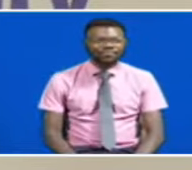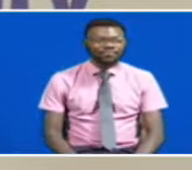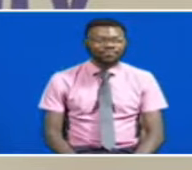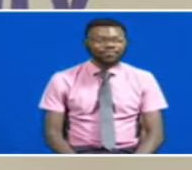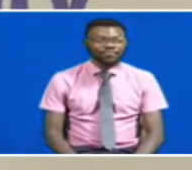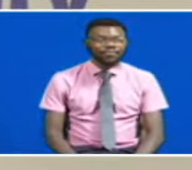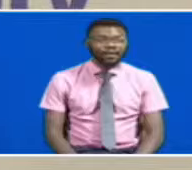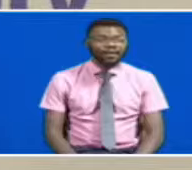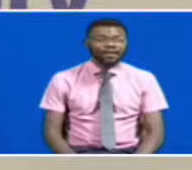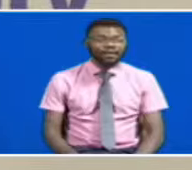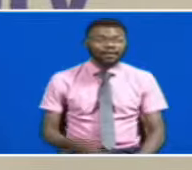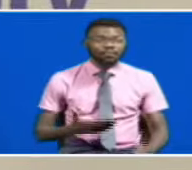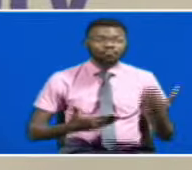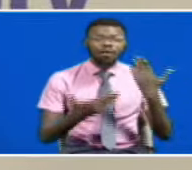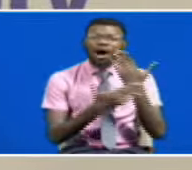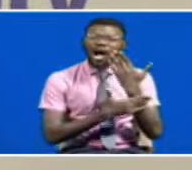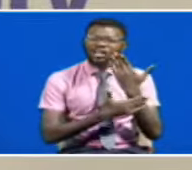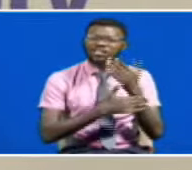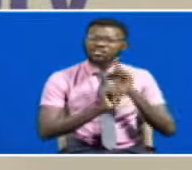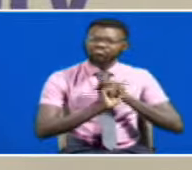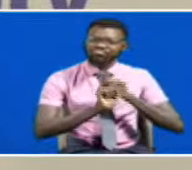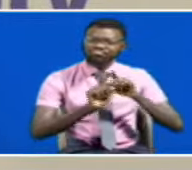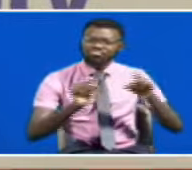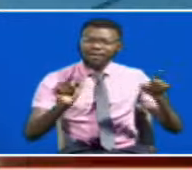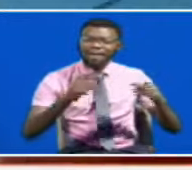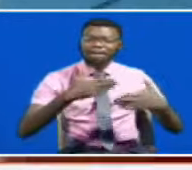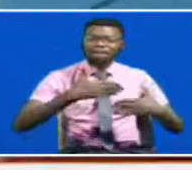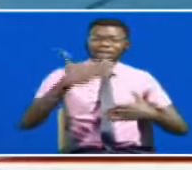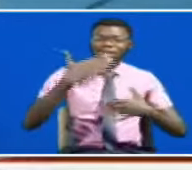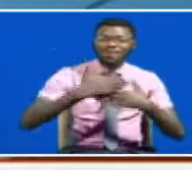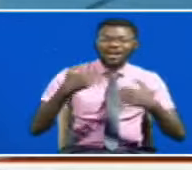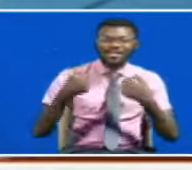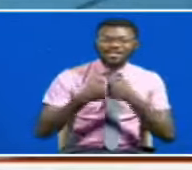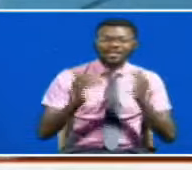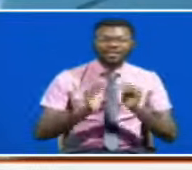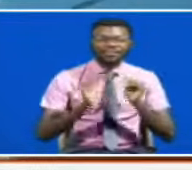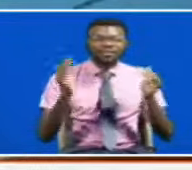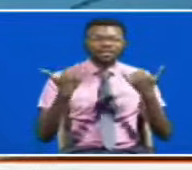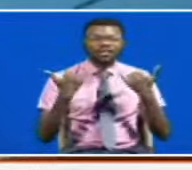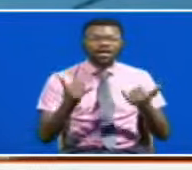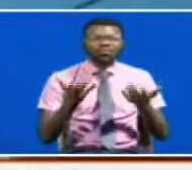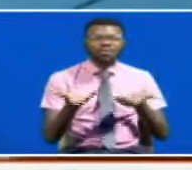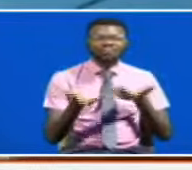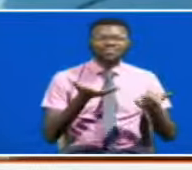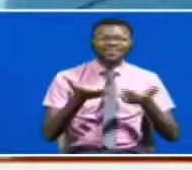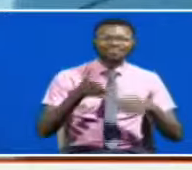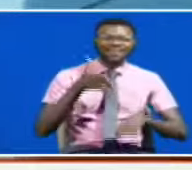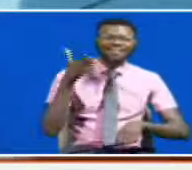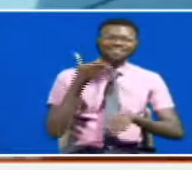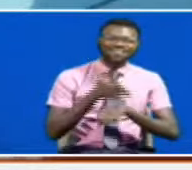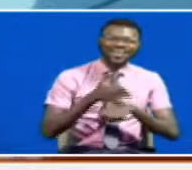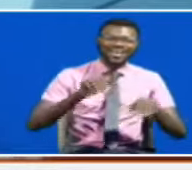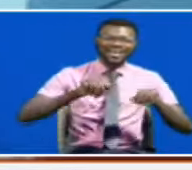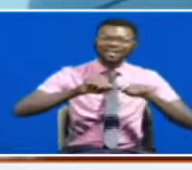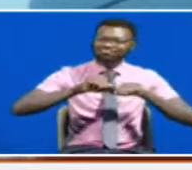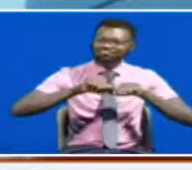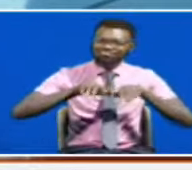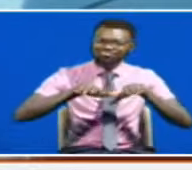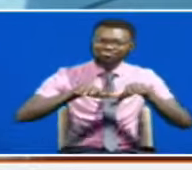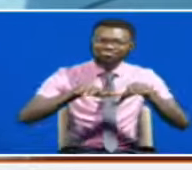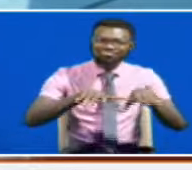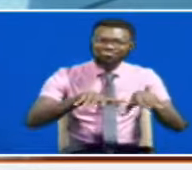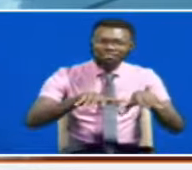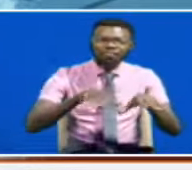Porous borders between countries have been cited as one of the major facilitators of illicit trade and cannot be ignored in the